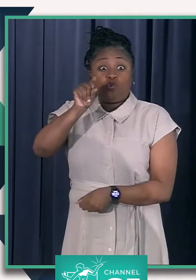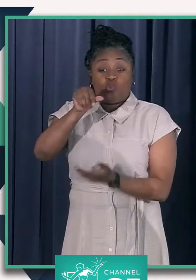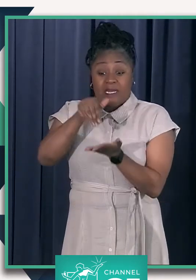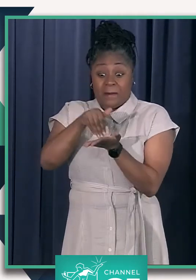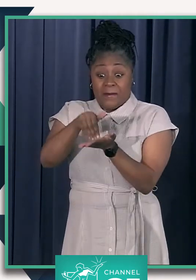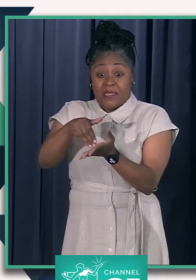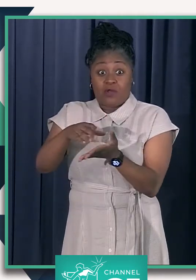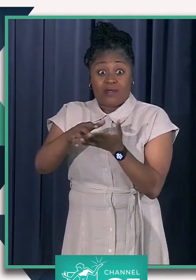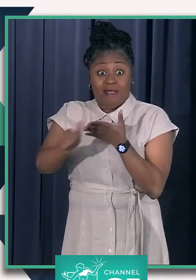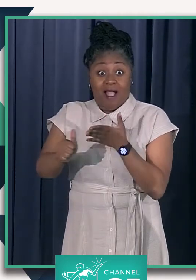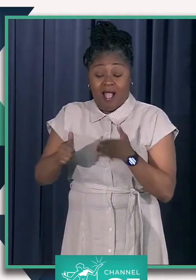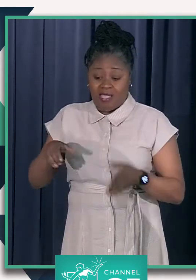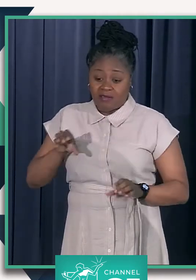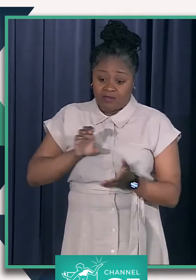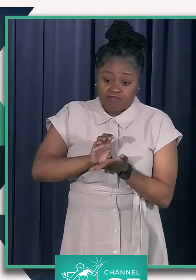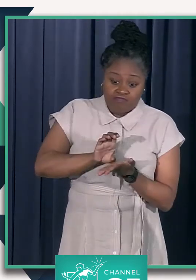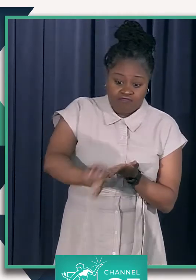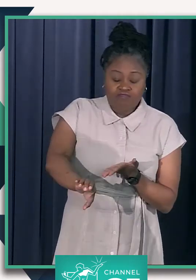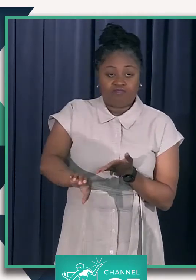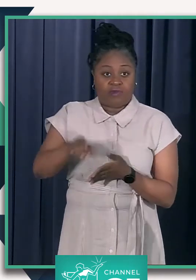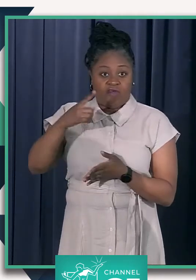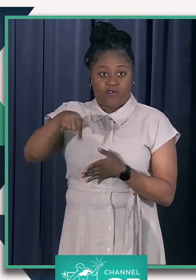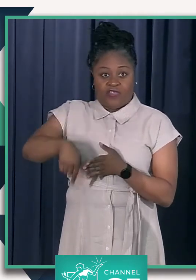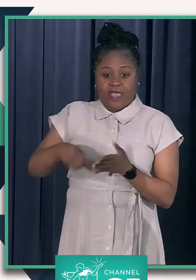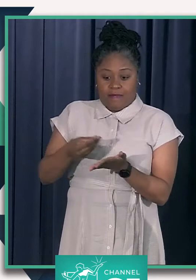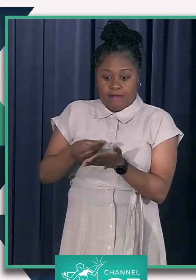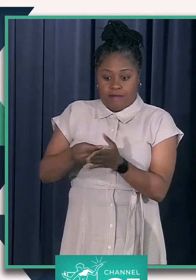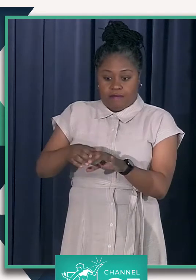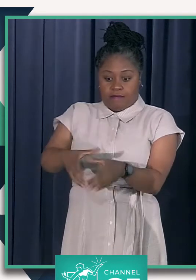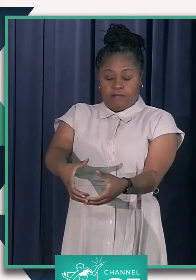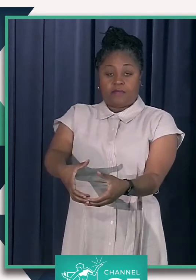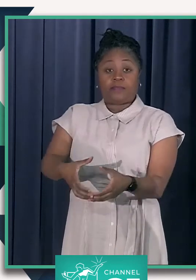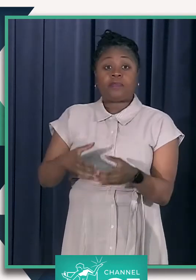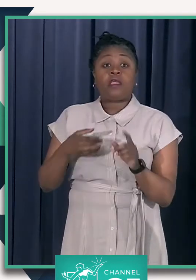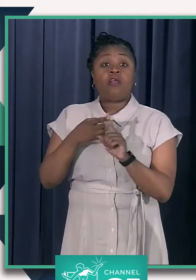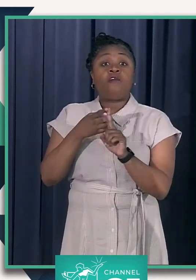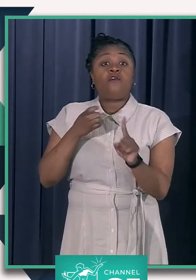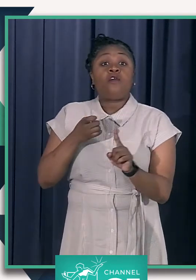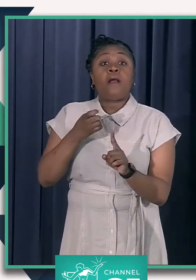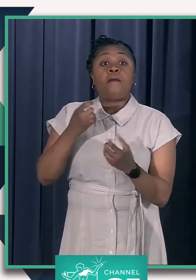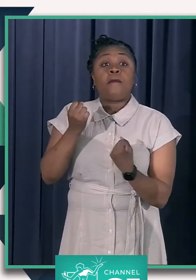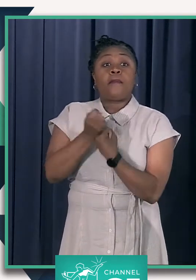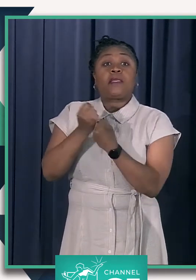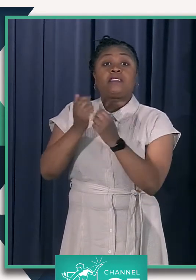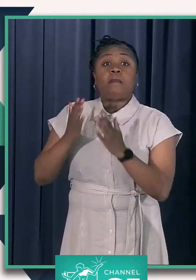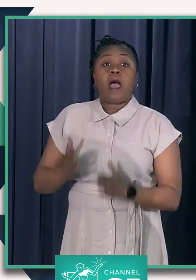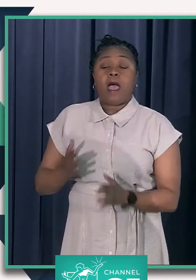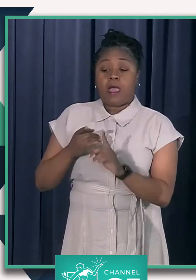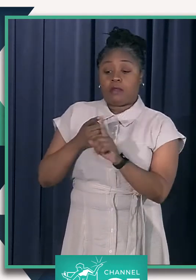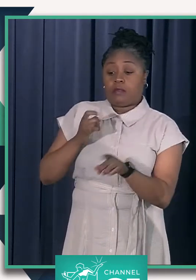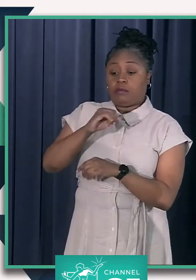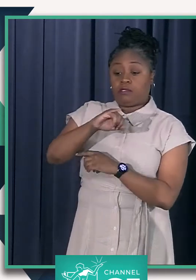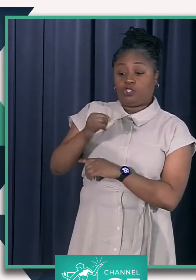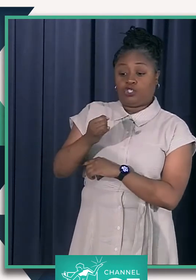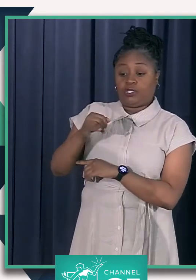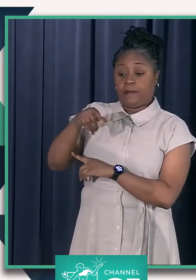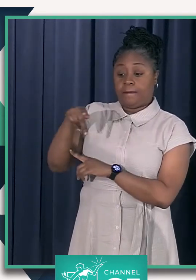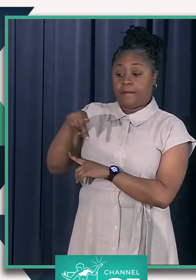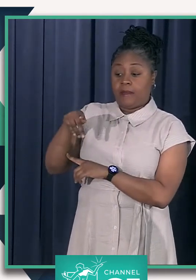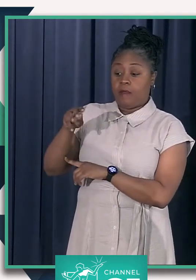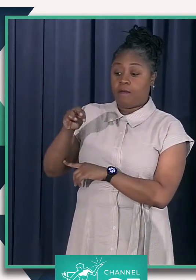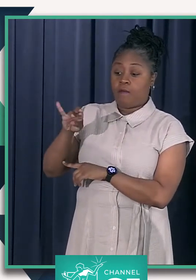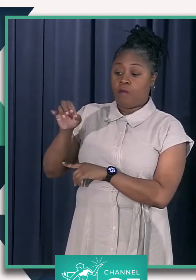those corporate sponsors, you're hearing from a few today: Jpmorgan Chase, Blue Cross Blue Shield of